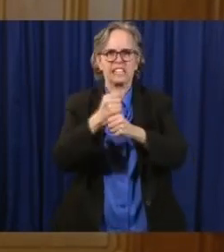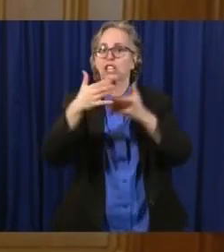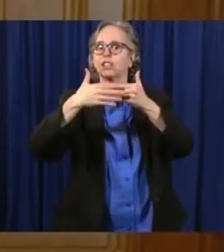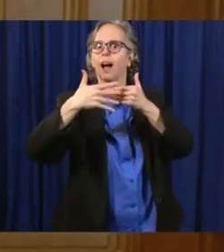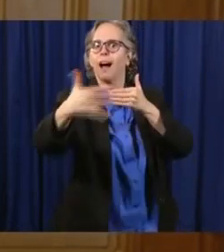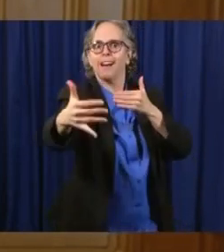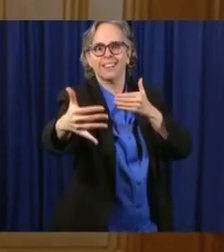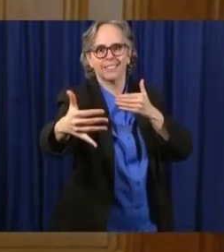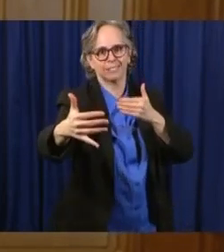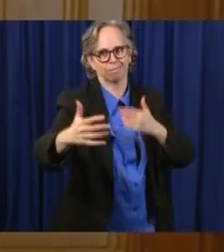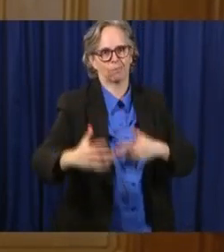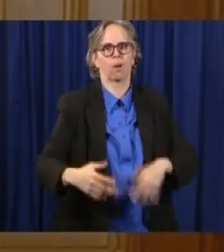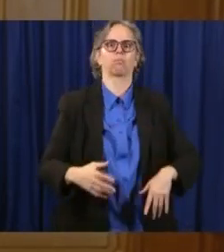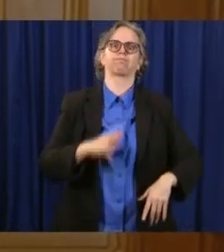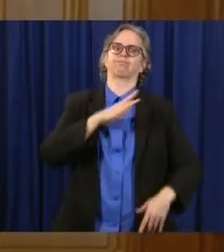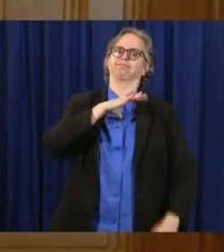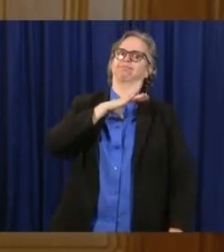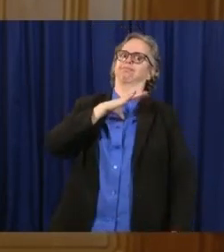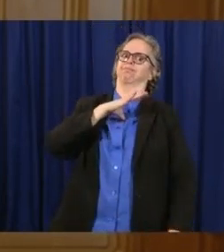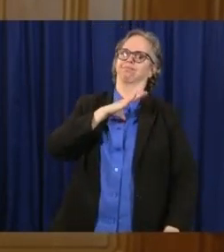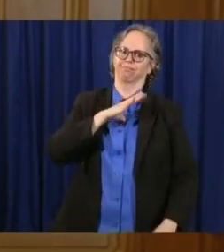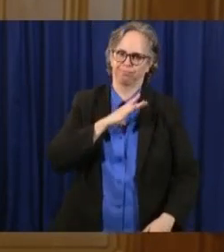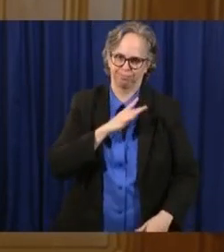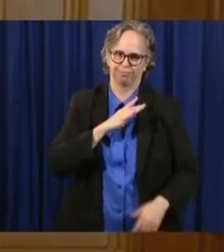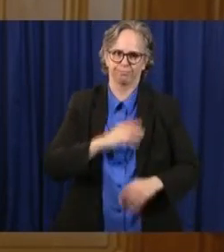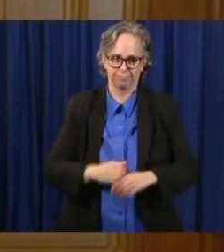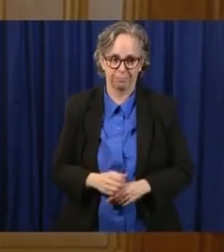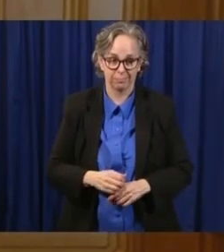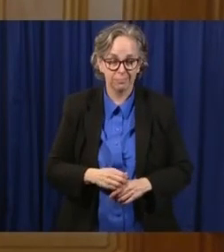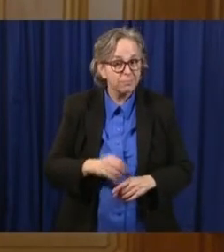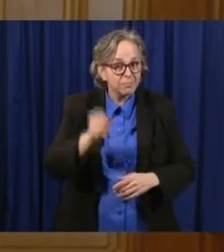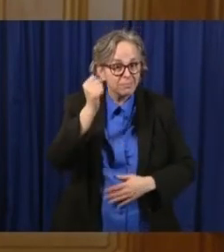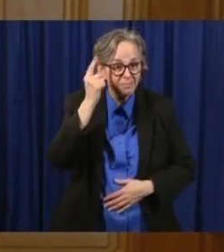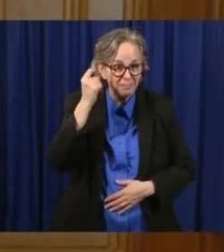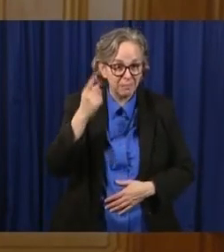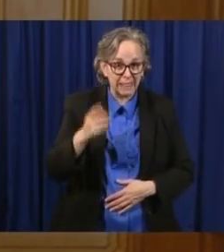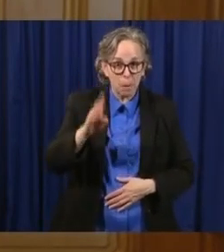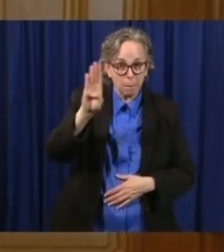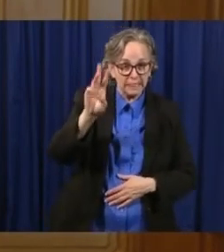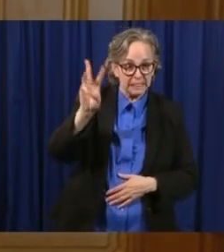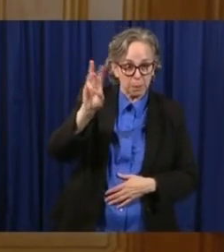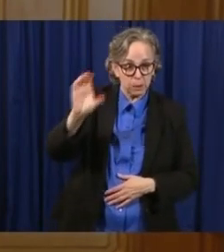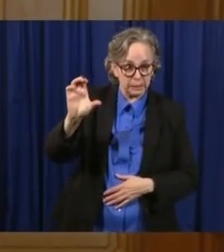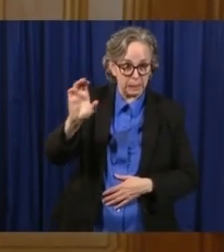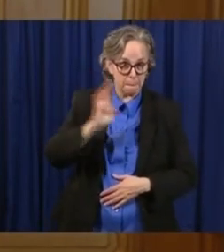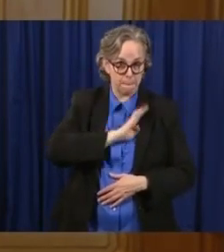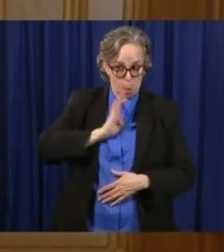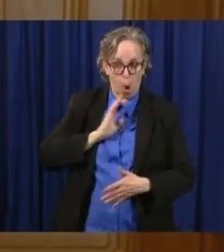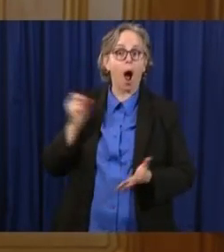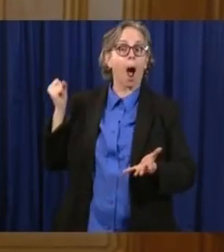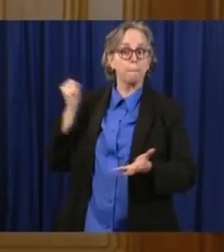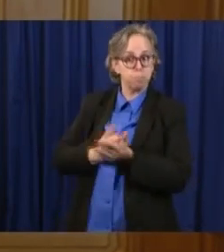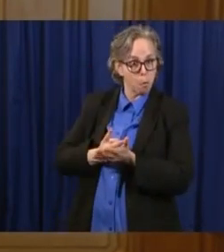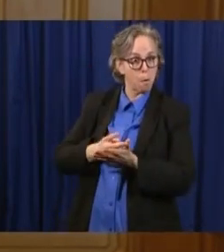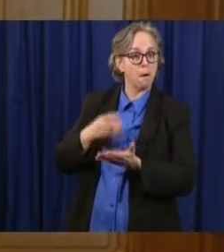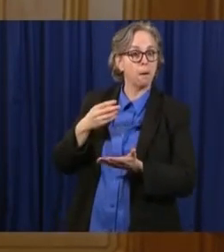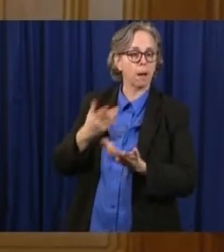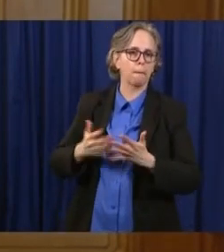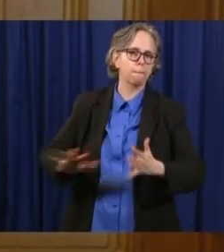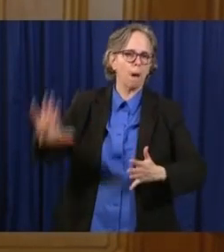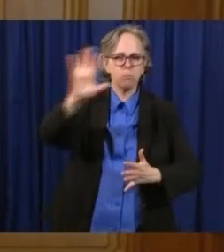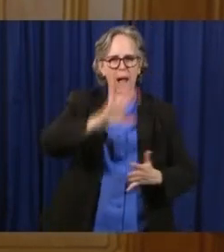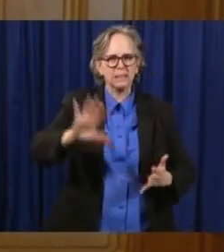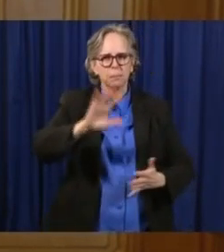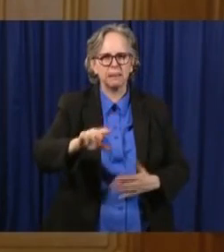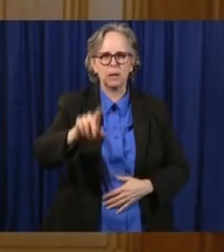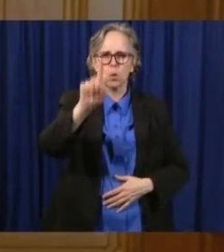If approved by the board of BWC, approximately $1.4 billion will go to private employers. Approximately $200 million